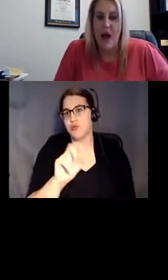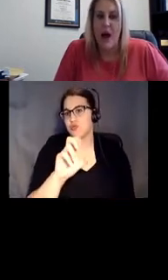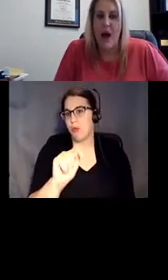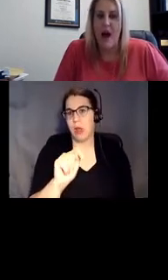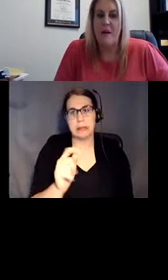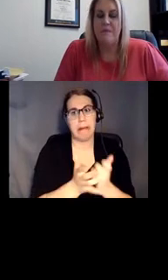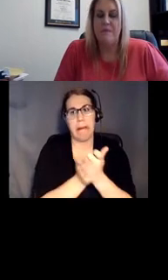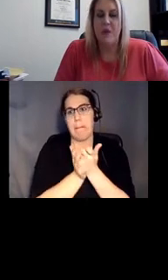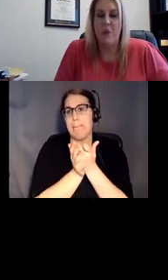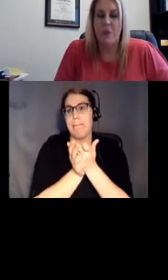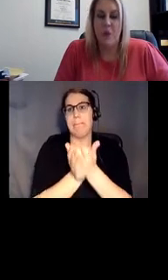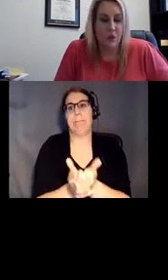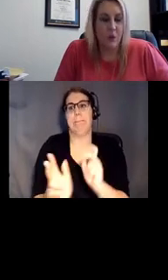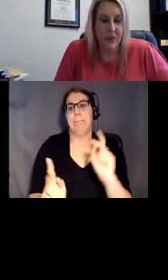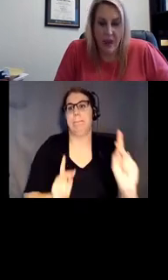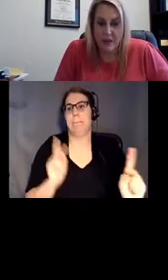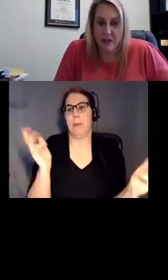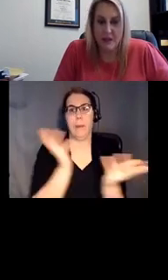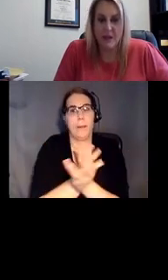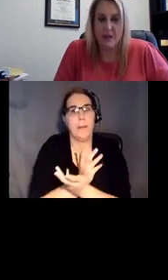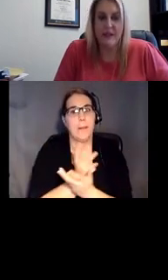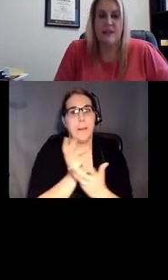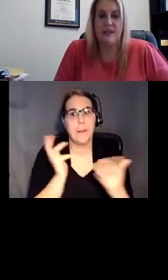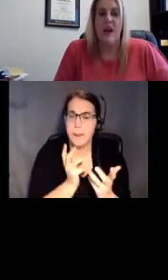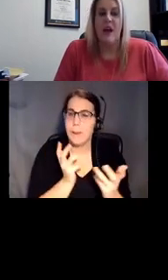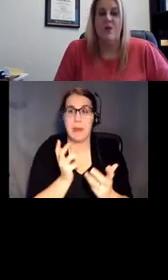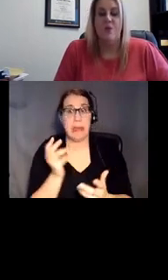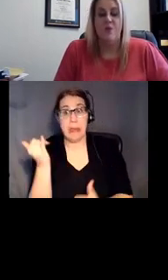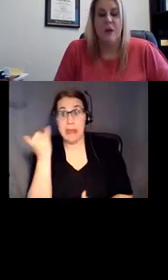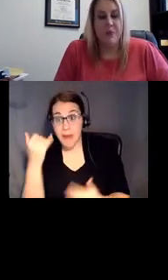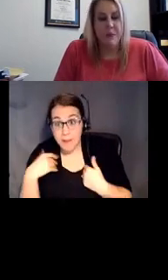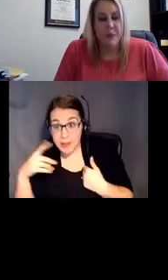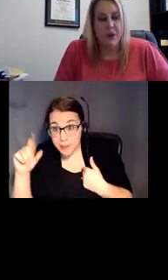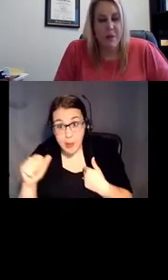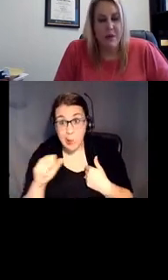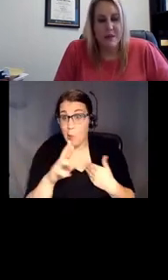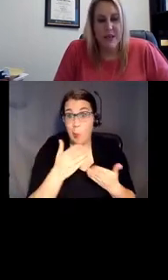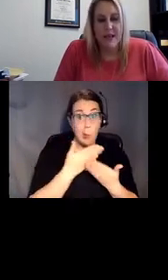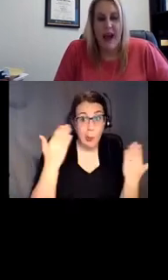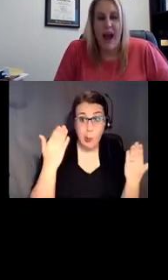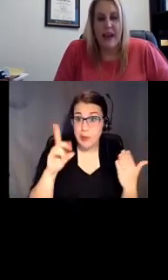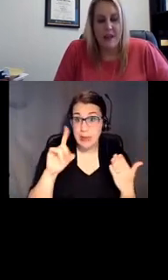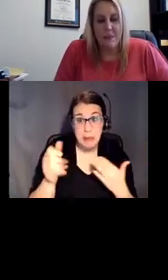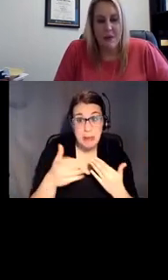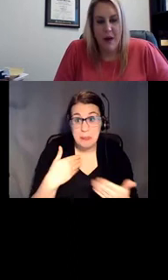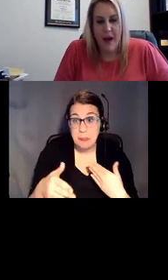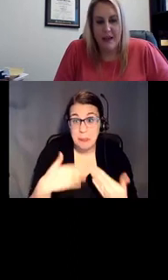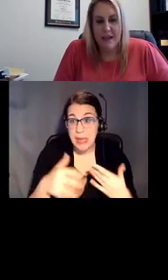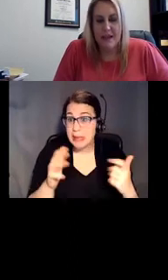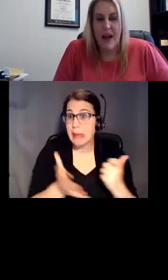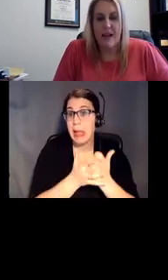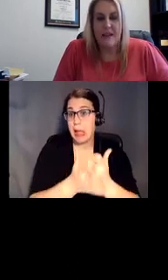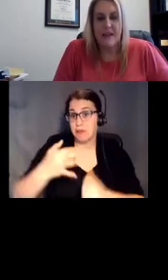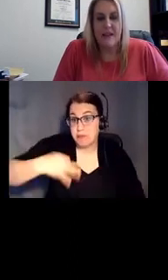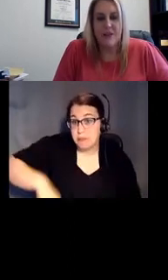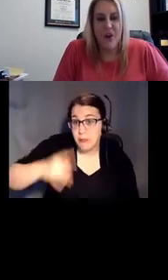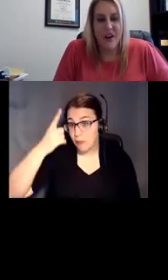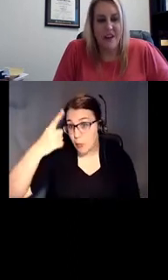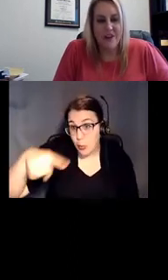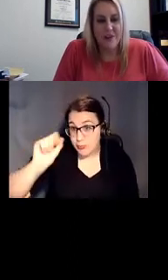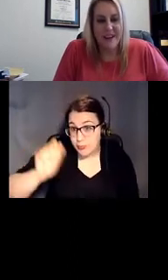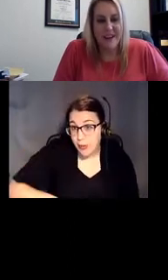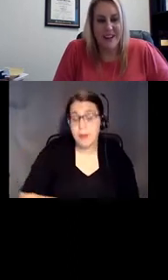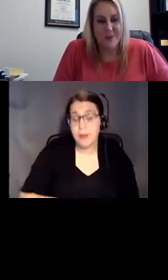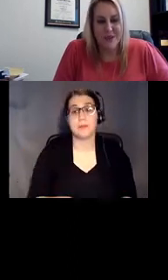people with or without disabilities. When people are coming to me, I keep in mind that